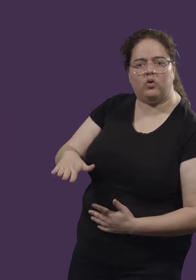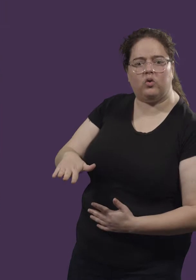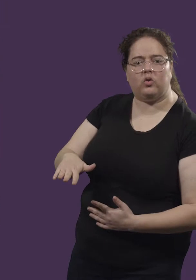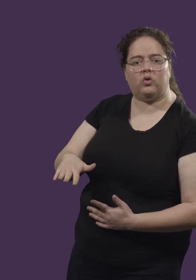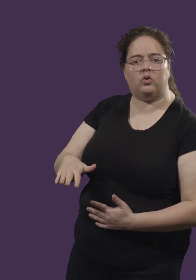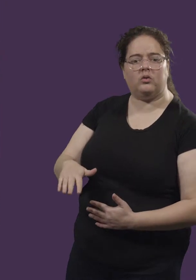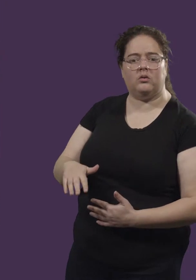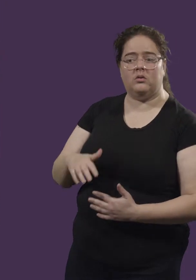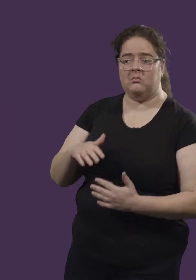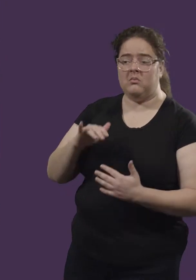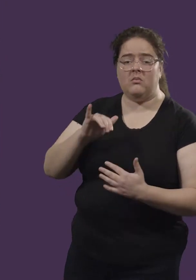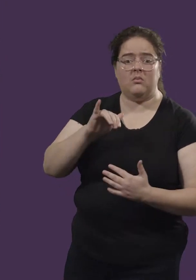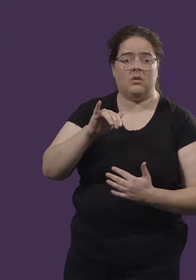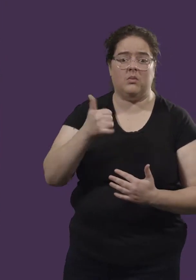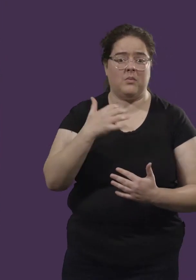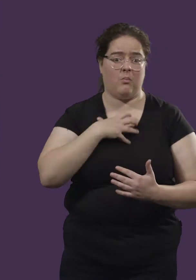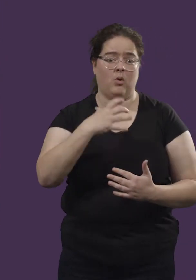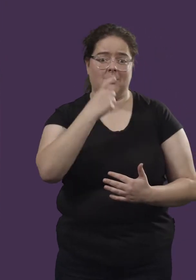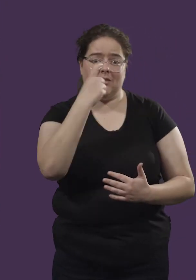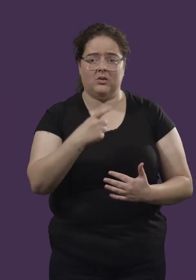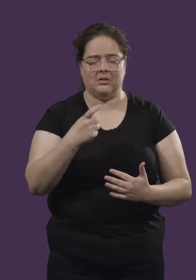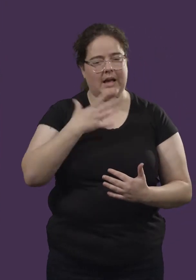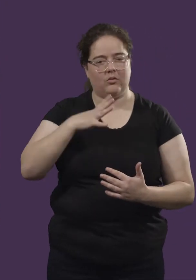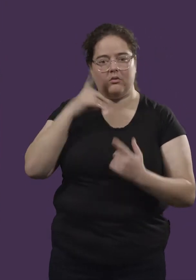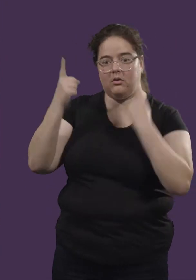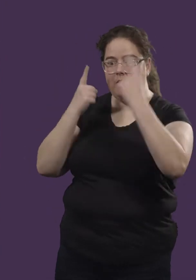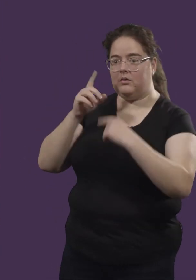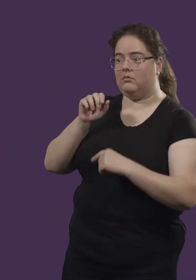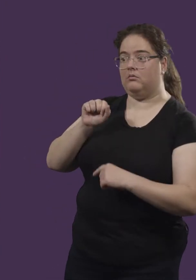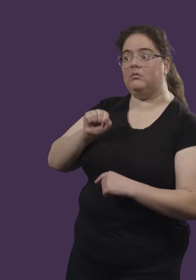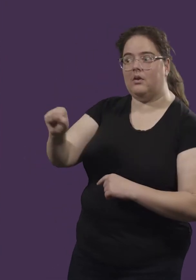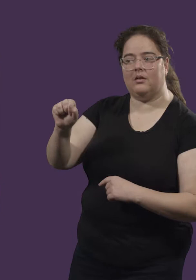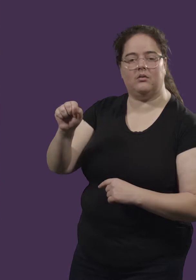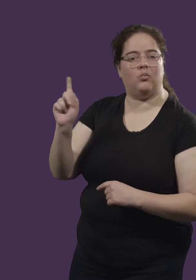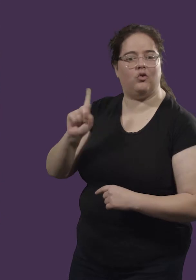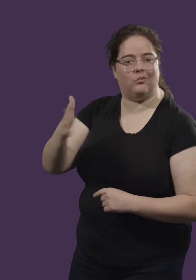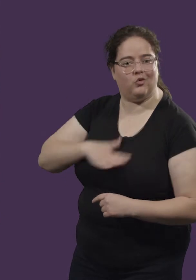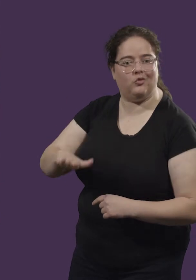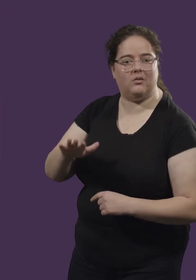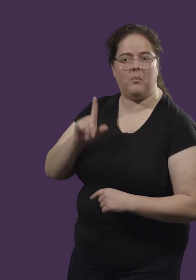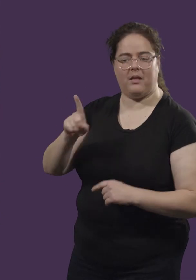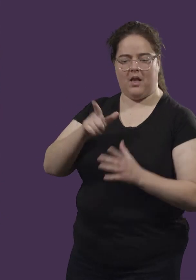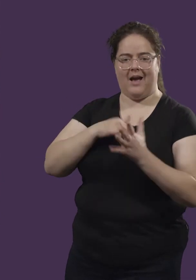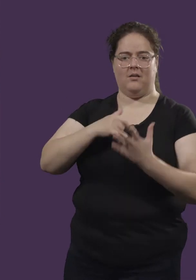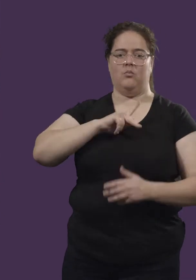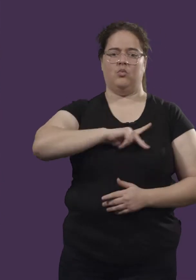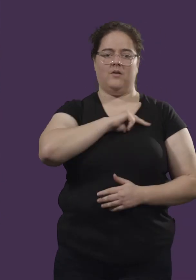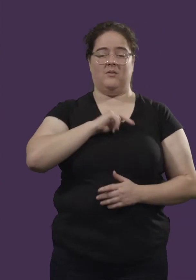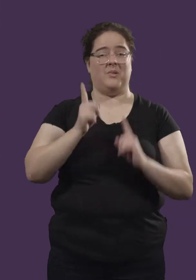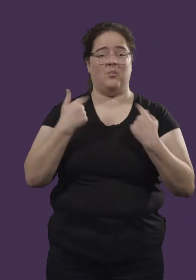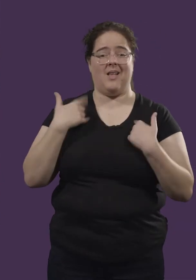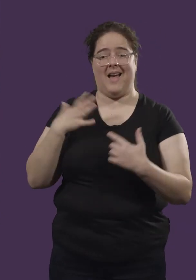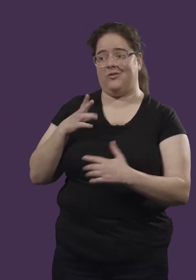Sometimes it's more serious and we can consider somebody's wishes, but I think as a professional, sometimes we have to override those